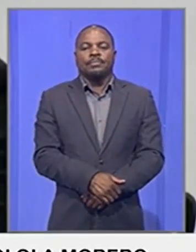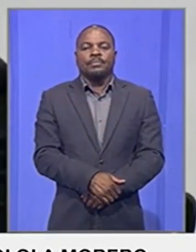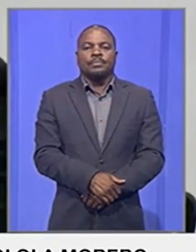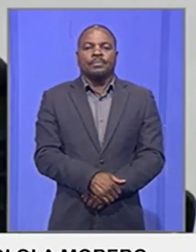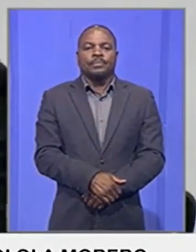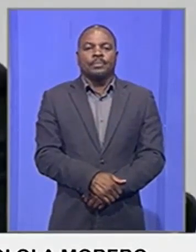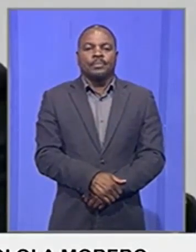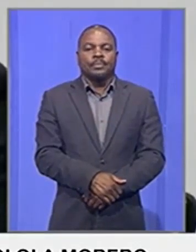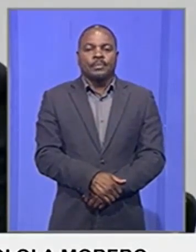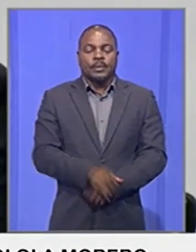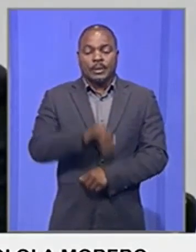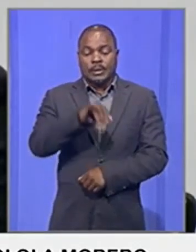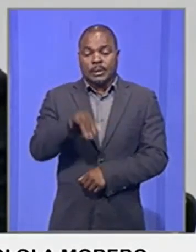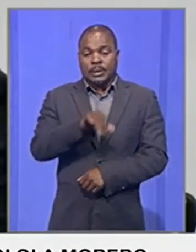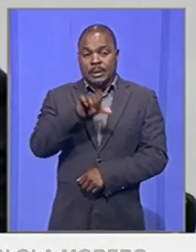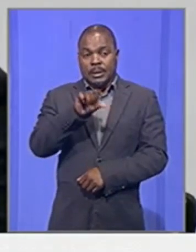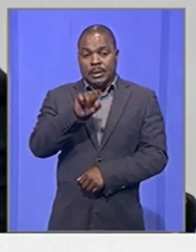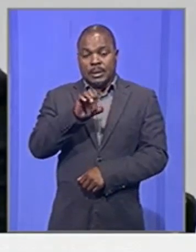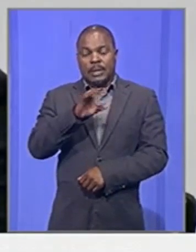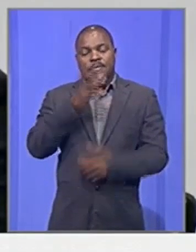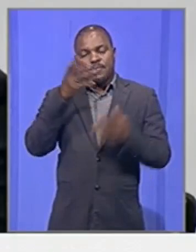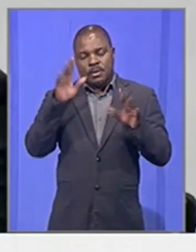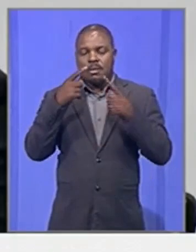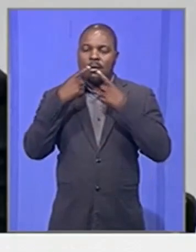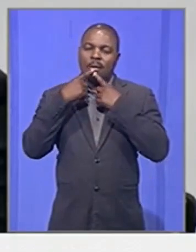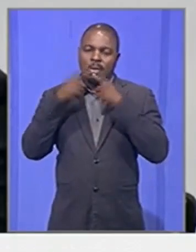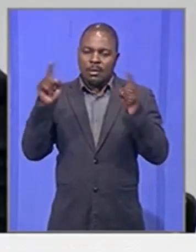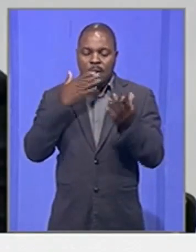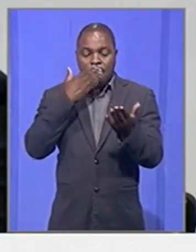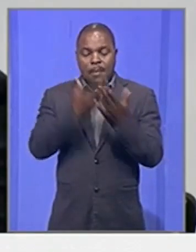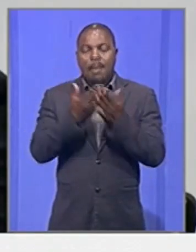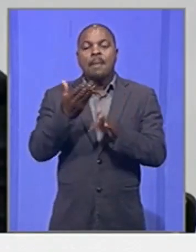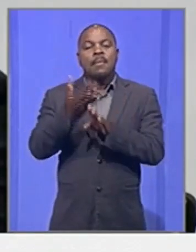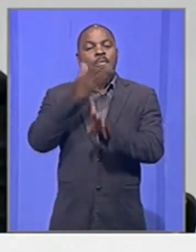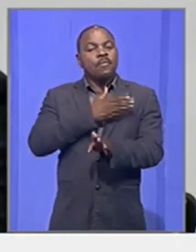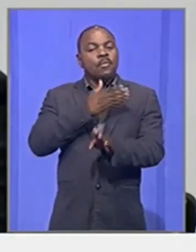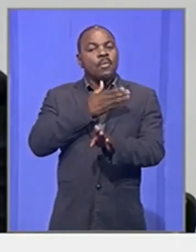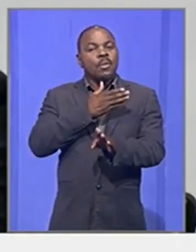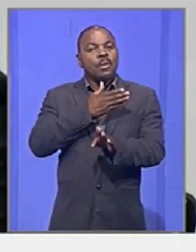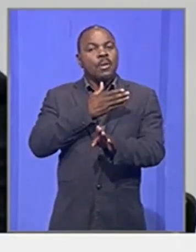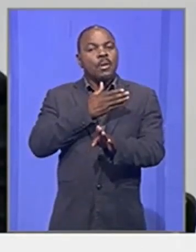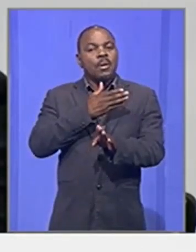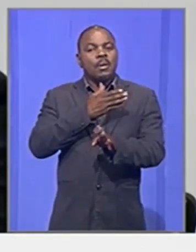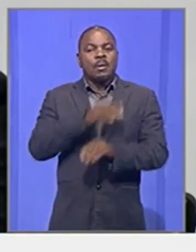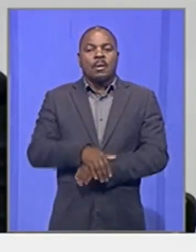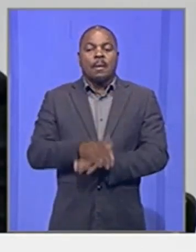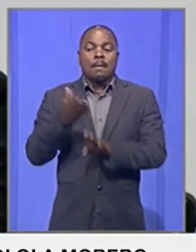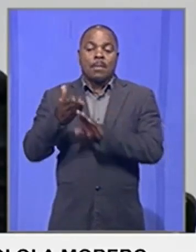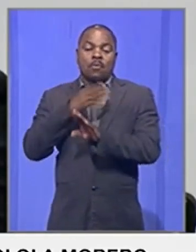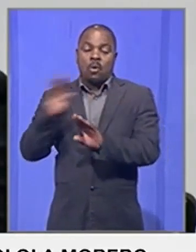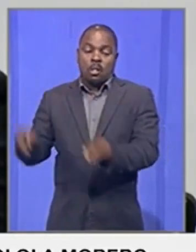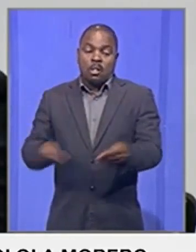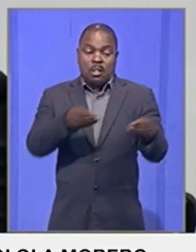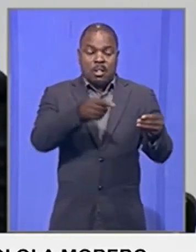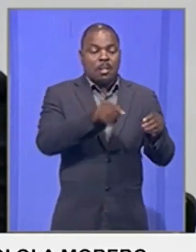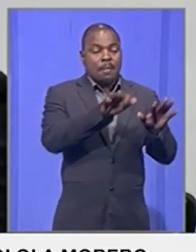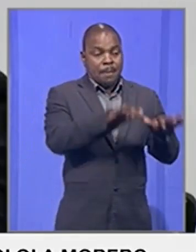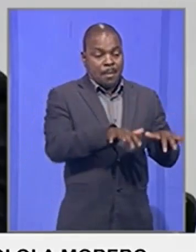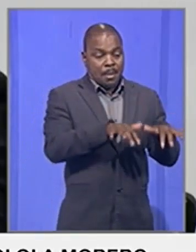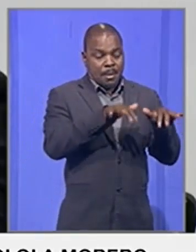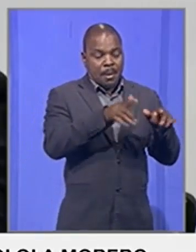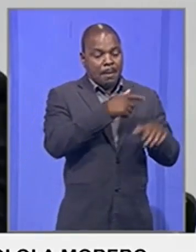Putin fa naga e tshwara kokwano ya BRICS. Kgotlatshekelo ya boditšhaba ya bosenyi re botse taelo ya go tshwara Putin ka ntlha